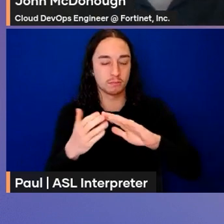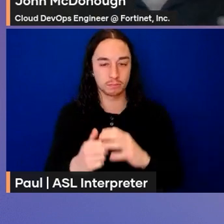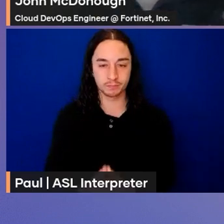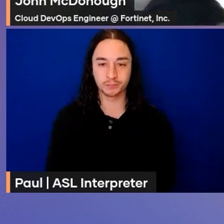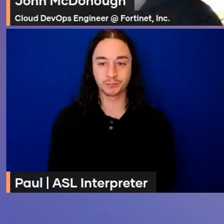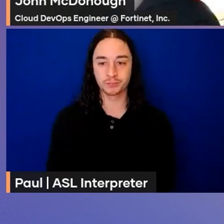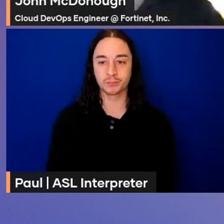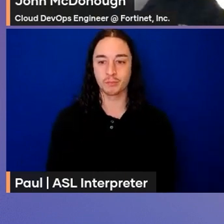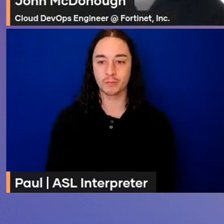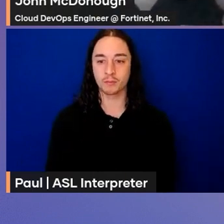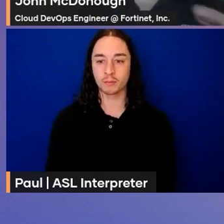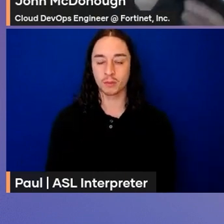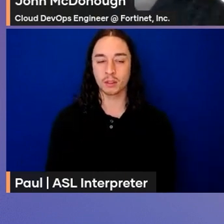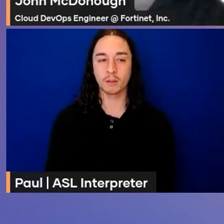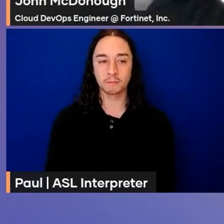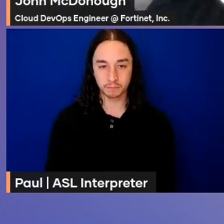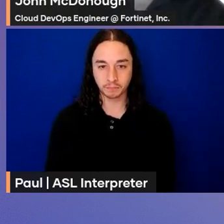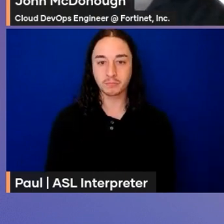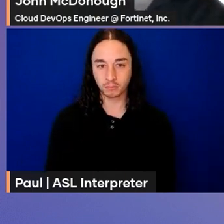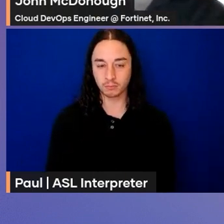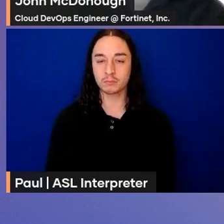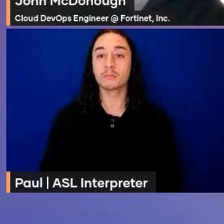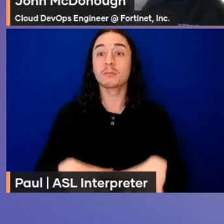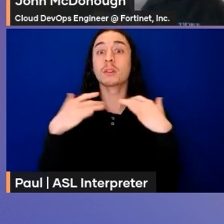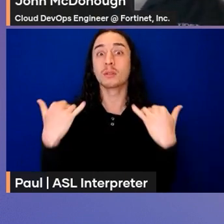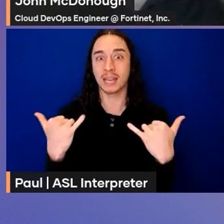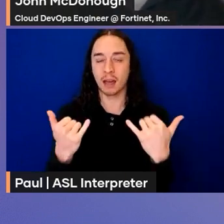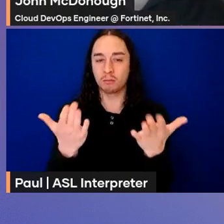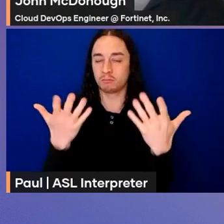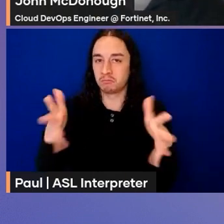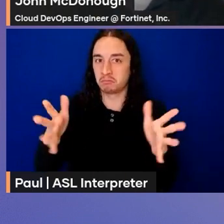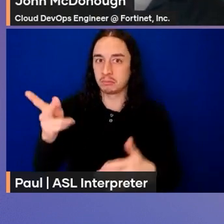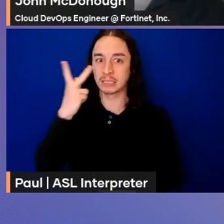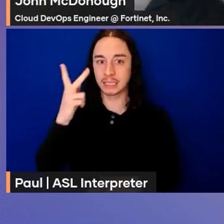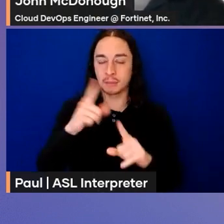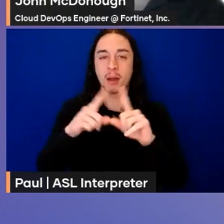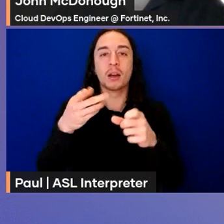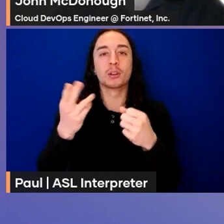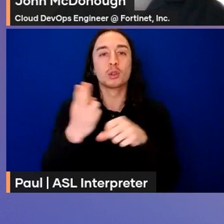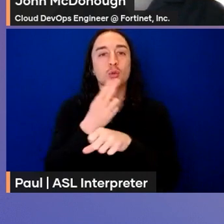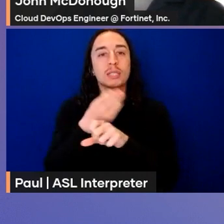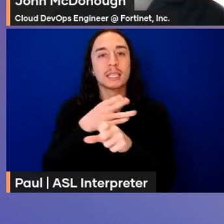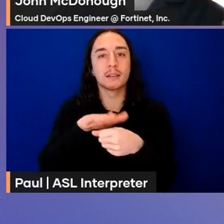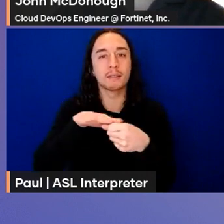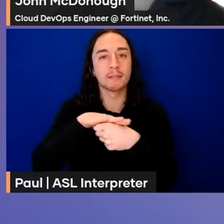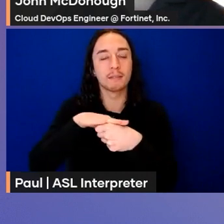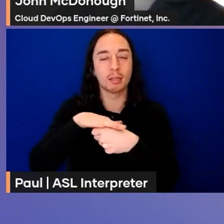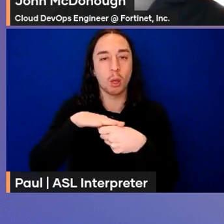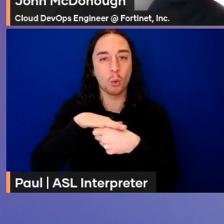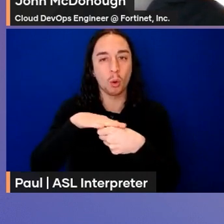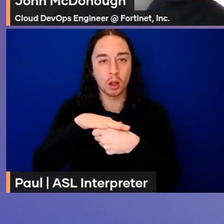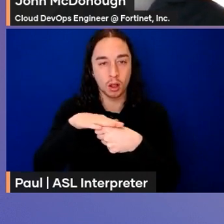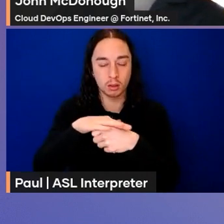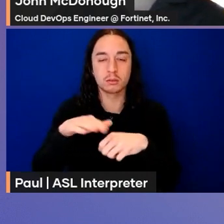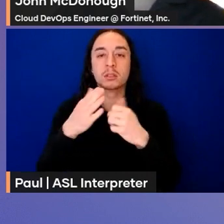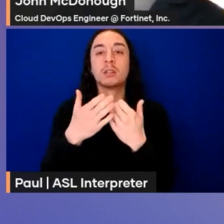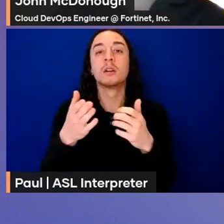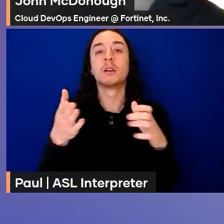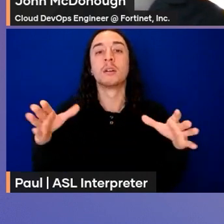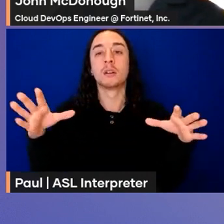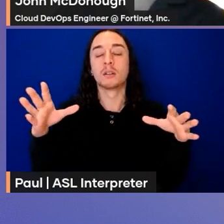So this leads me to something that you've kind of seen here. By using the locals in conjunction with